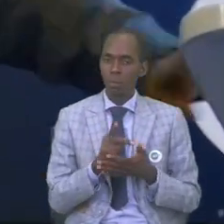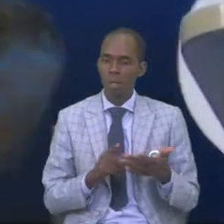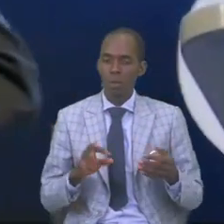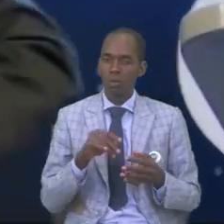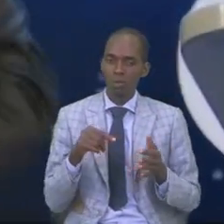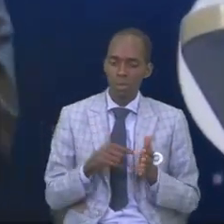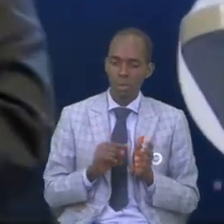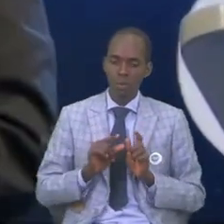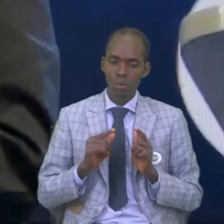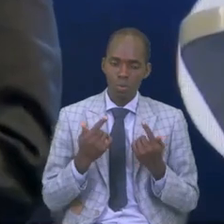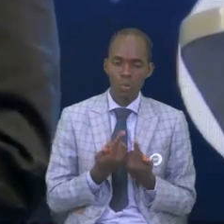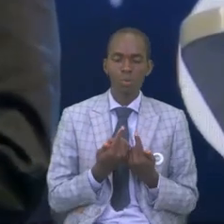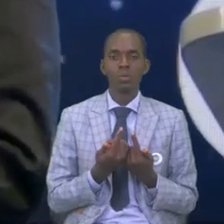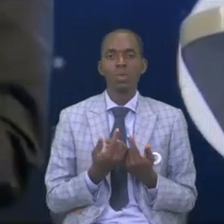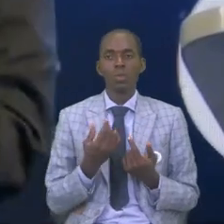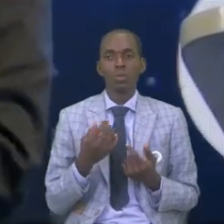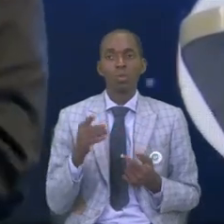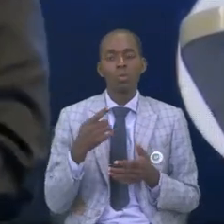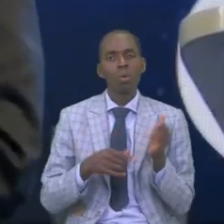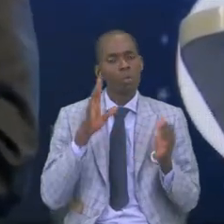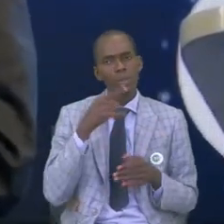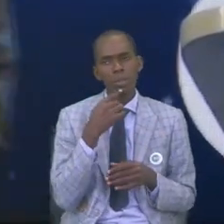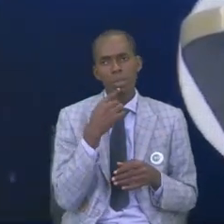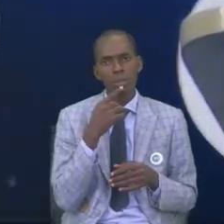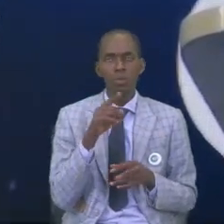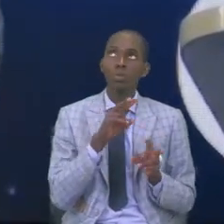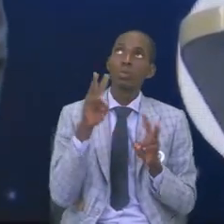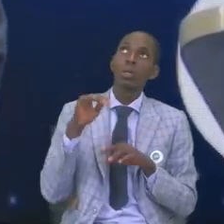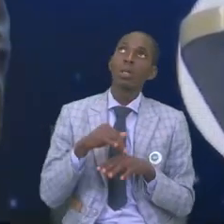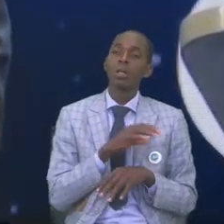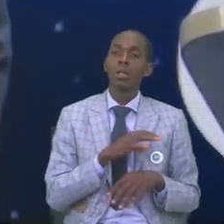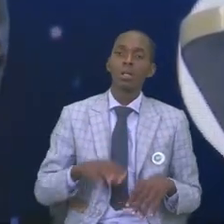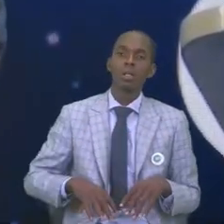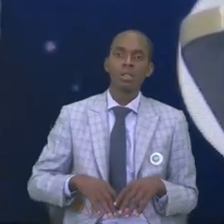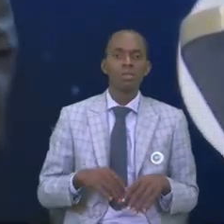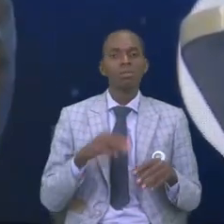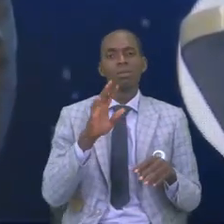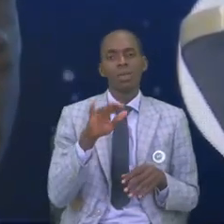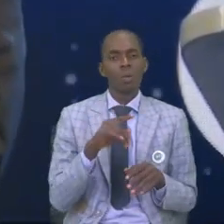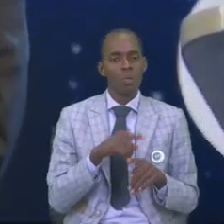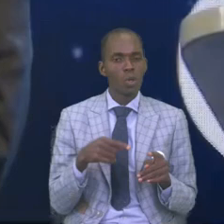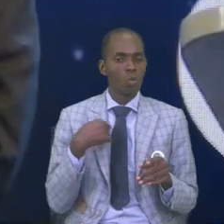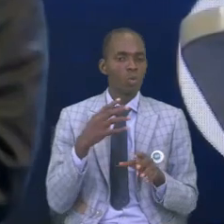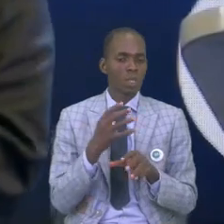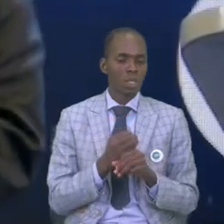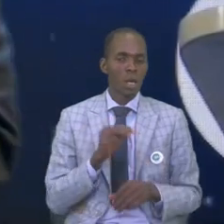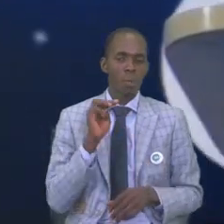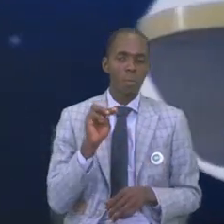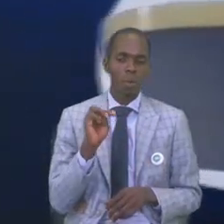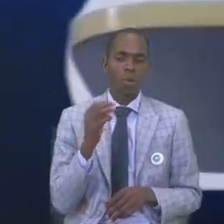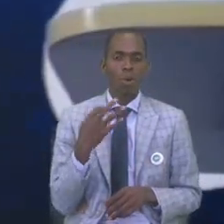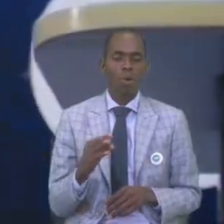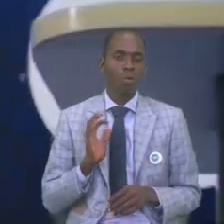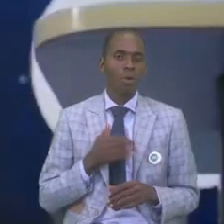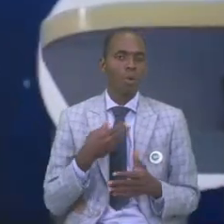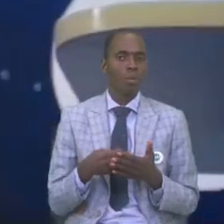of people. What do you say? You look at Christ. They say, but this is going to give us millions of our currency, and